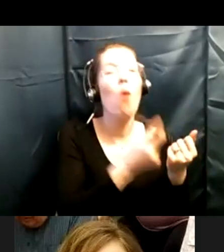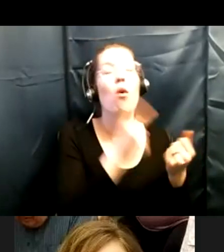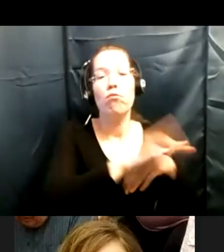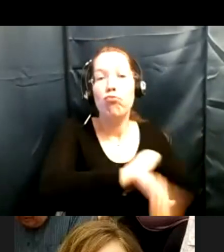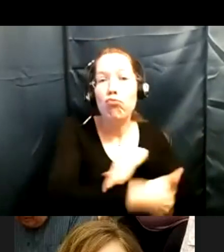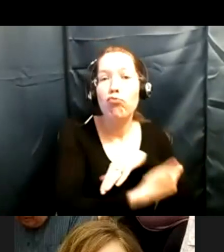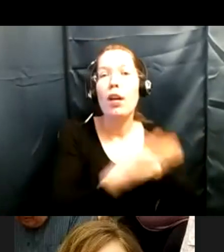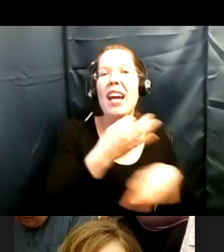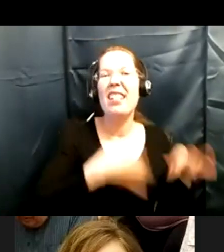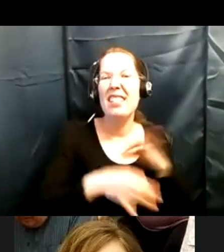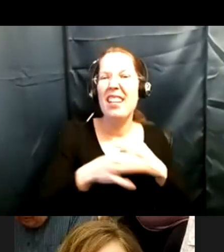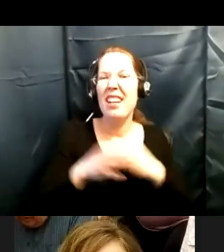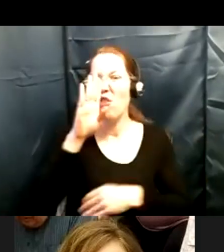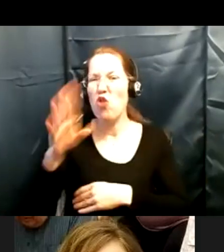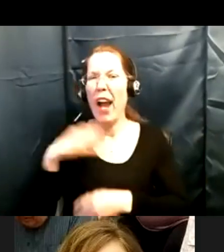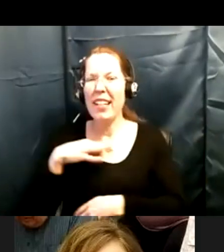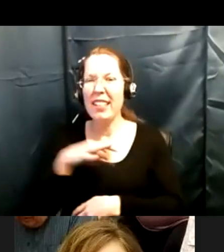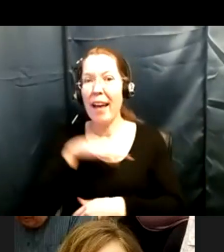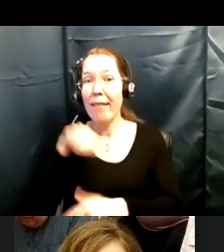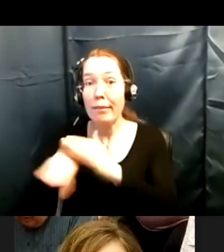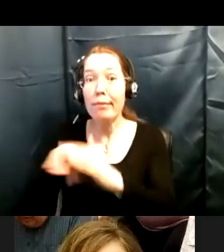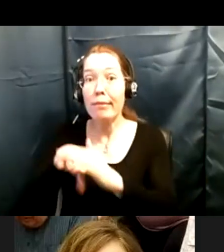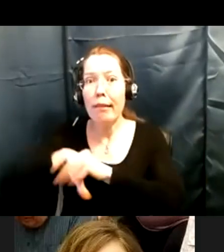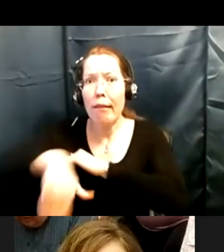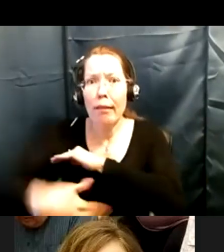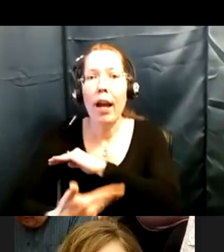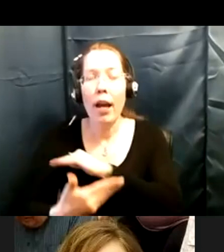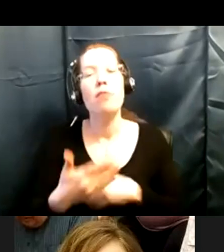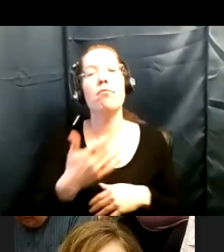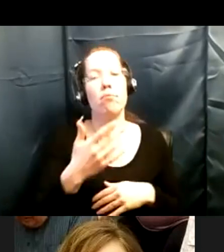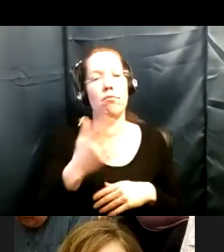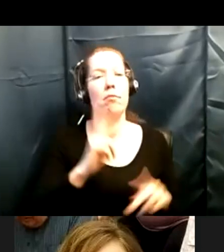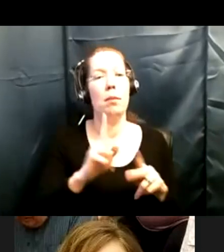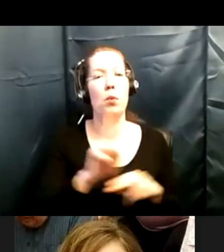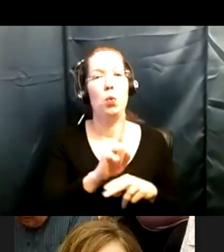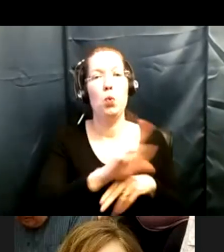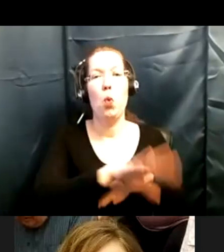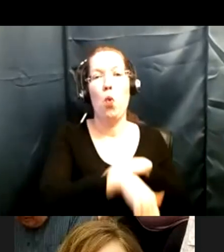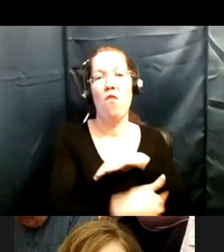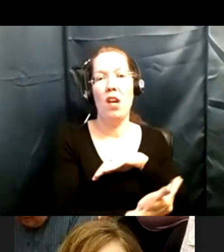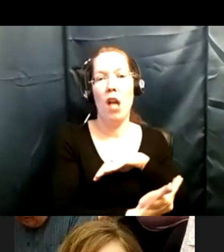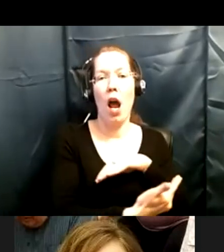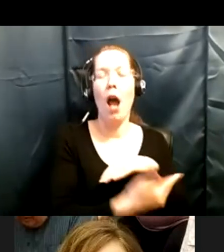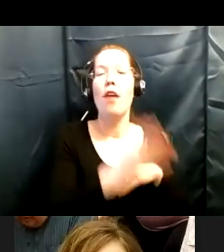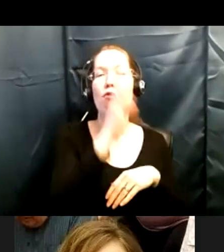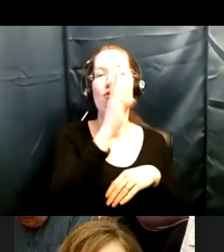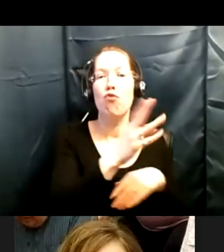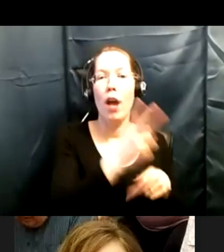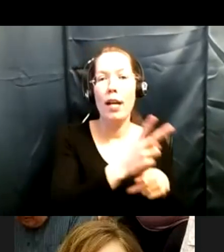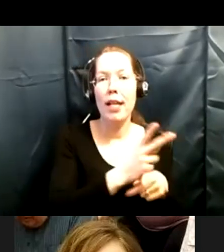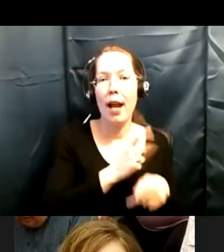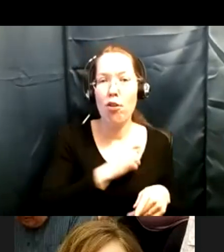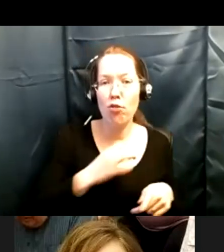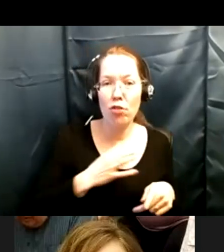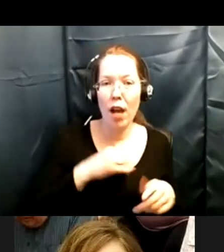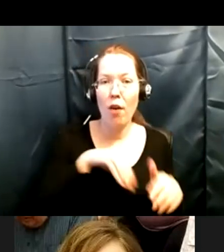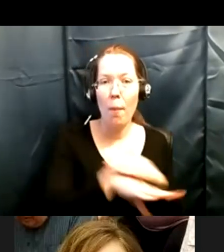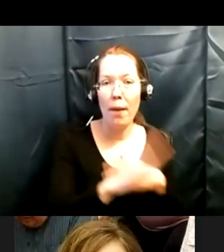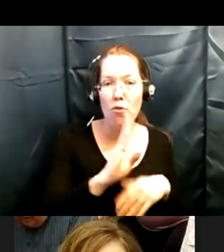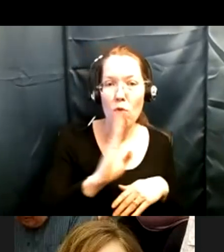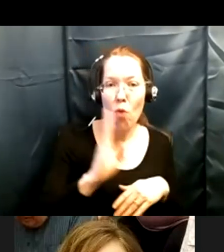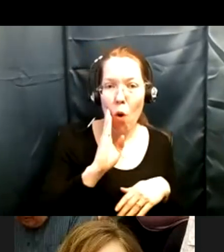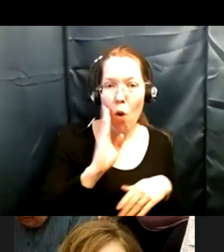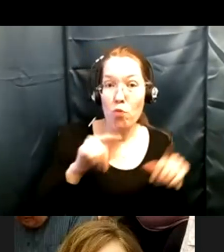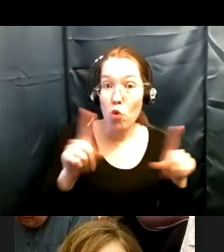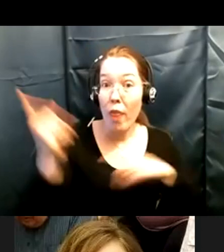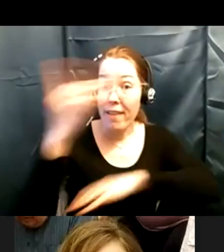there late in the evening. Some people use it overnight, and then they have direct care staff come to their homes during the day.